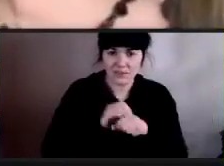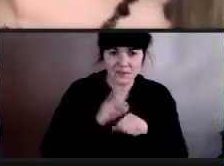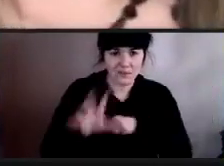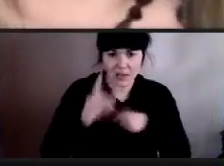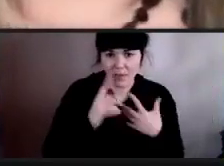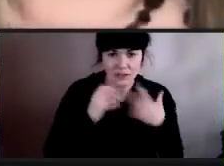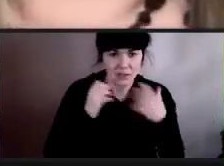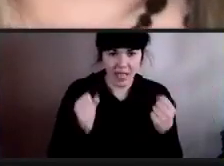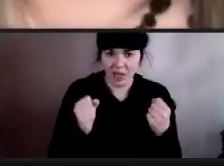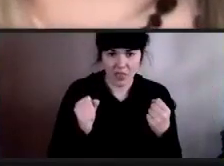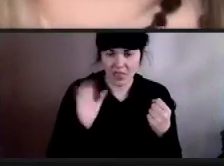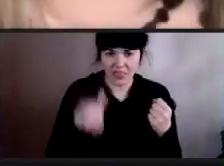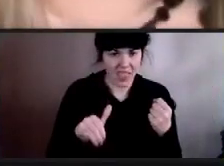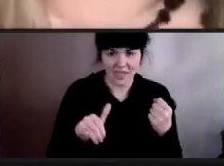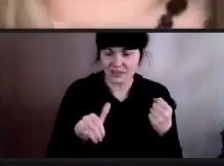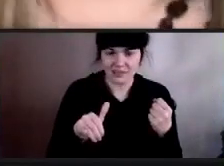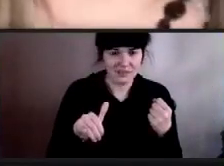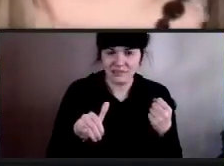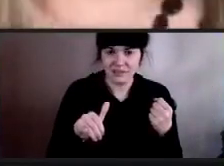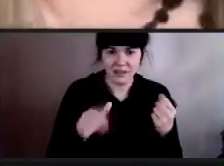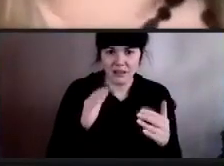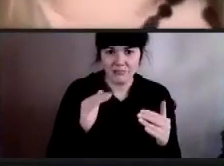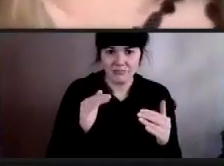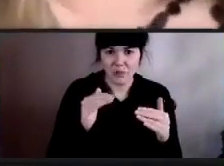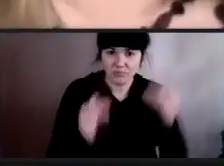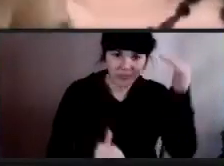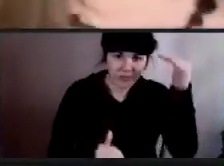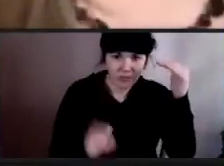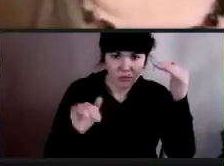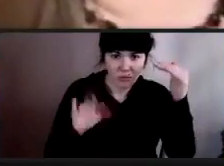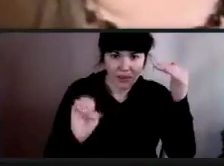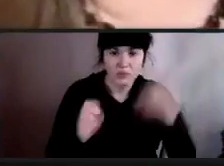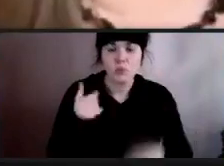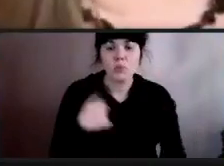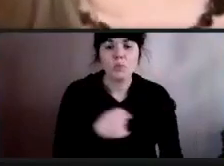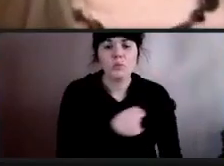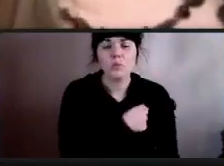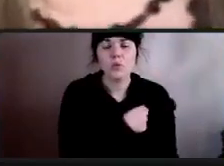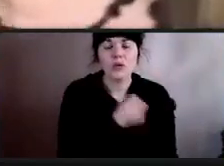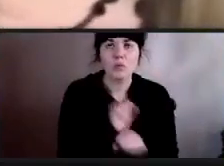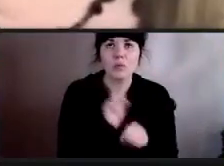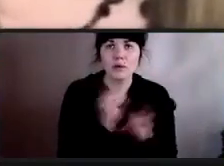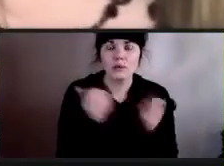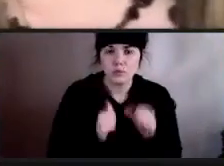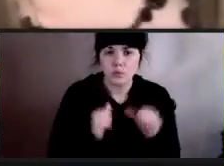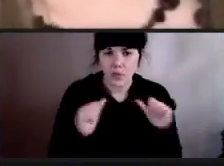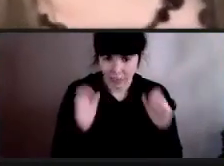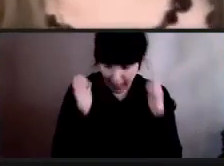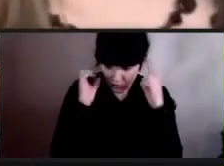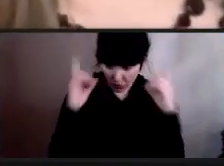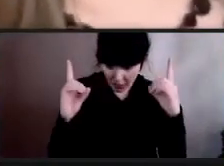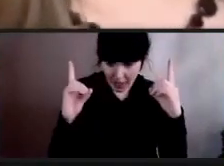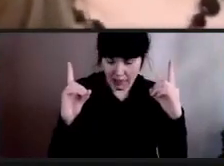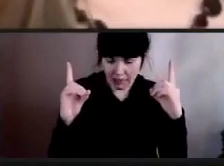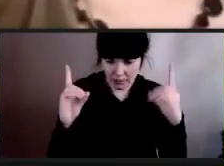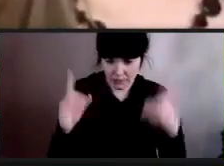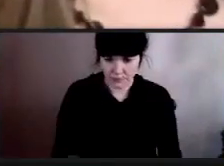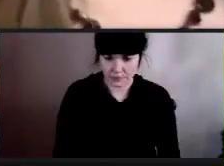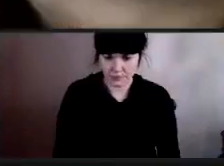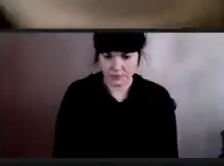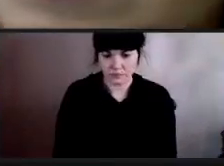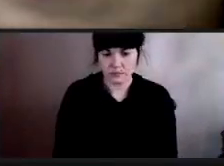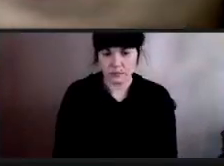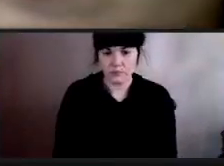of the things that we are working on doing is educating ourselves and our staff about the practices that we use